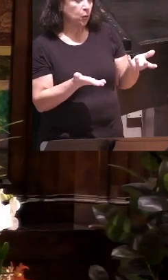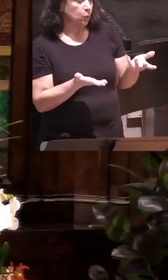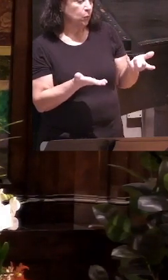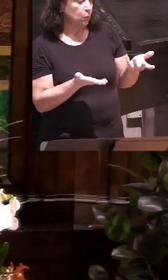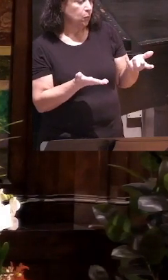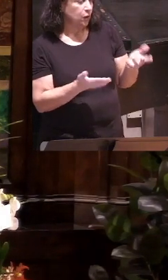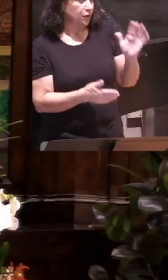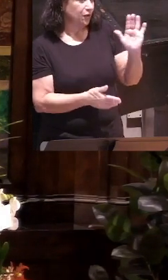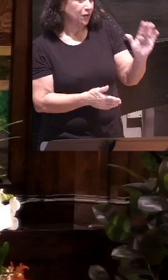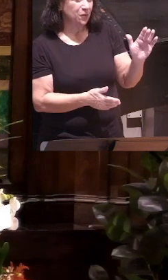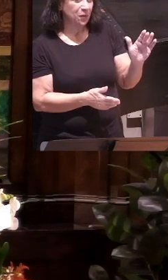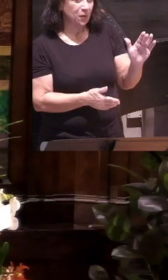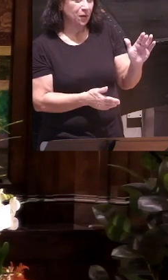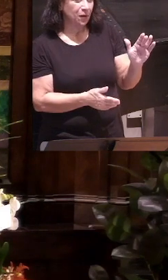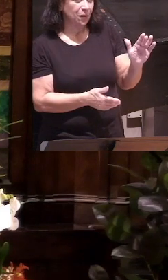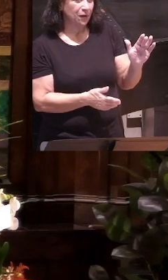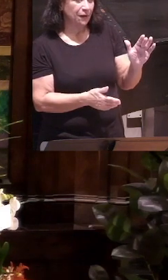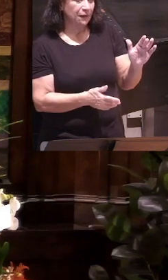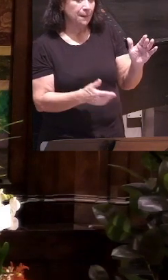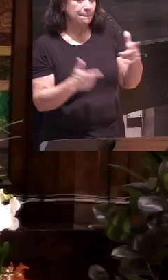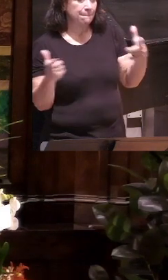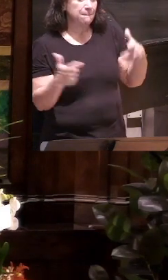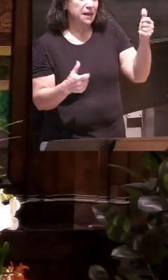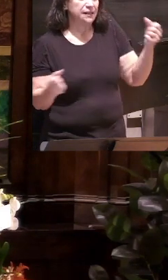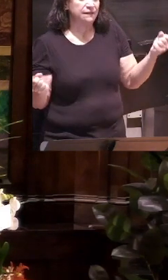is your greatest fear?"